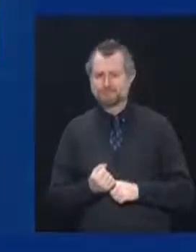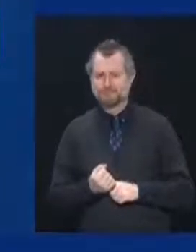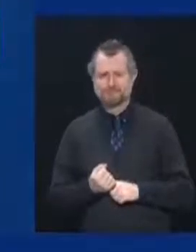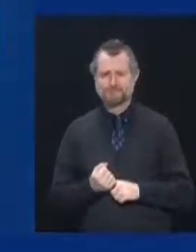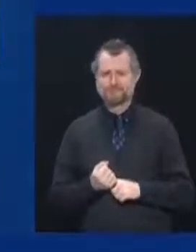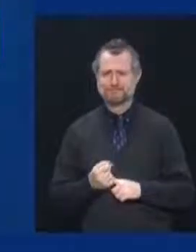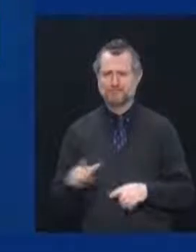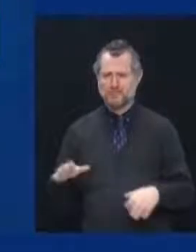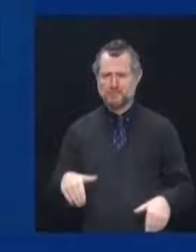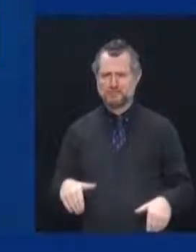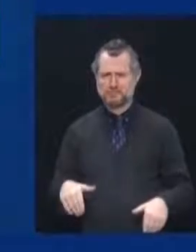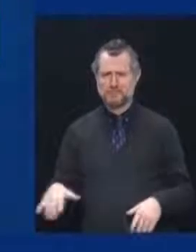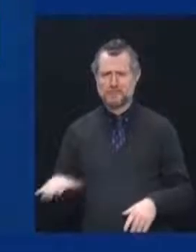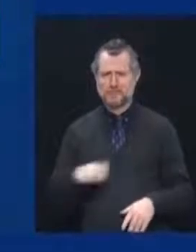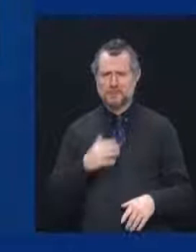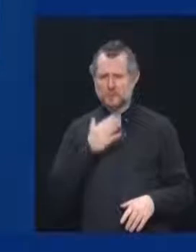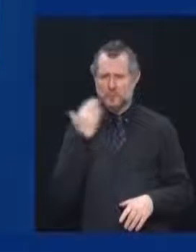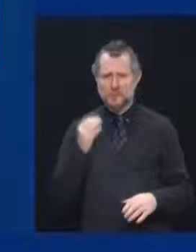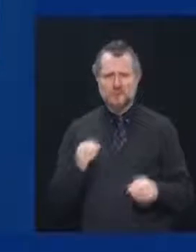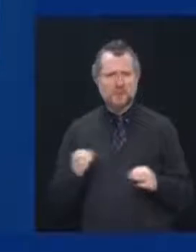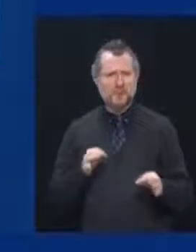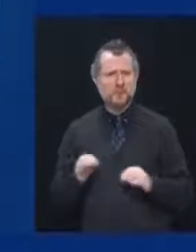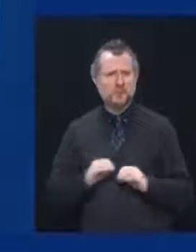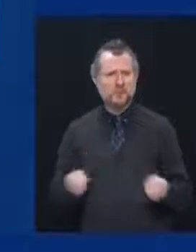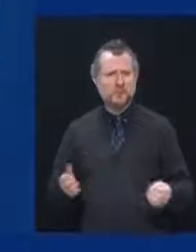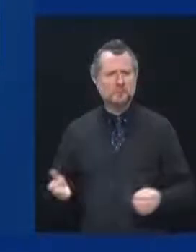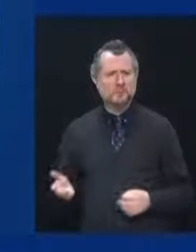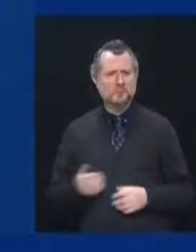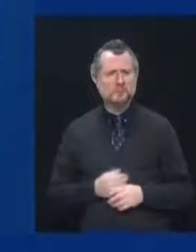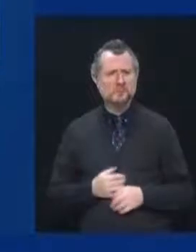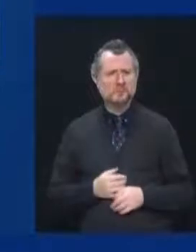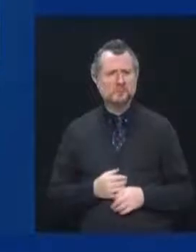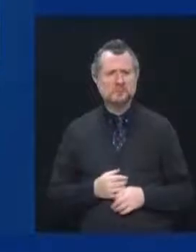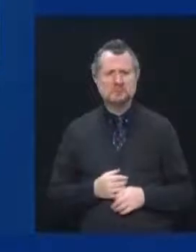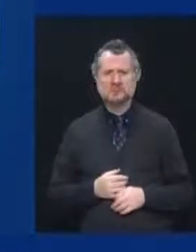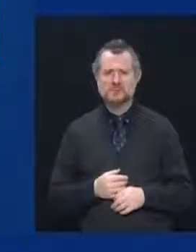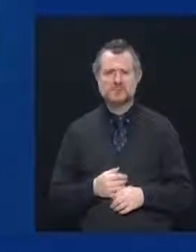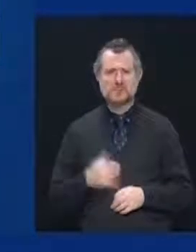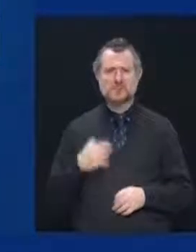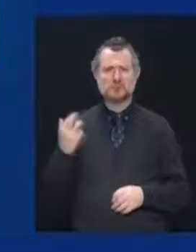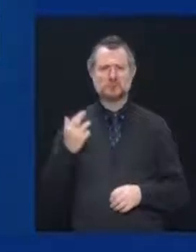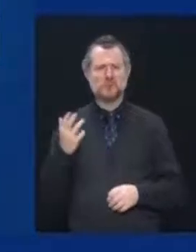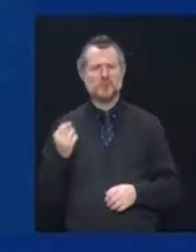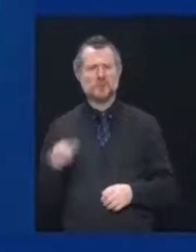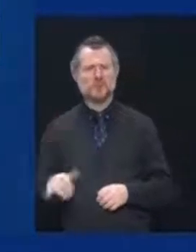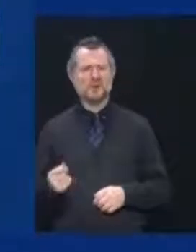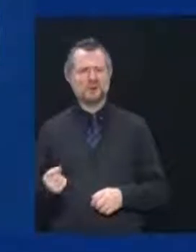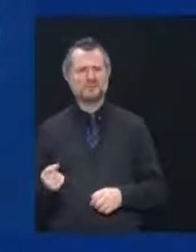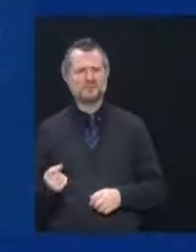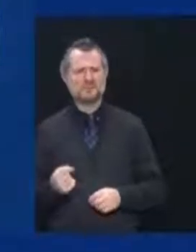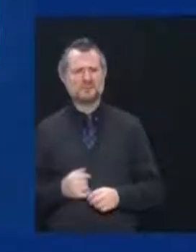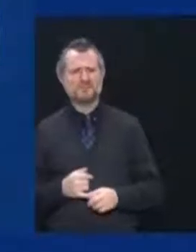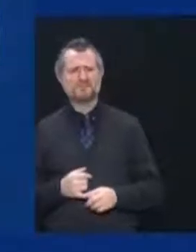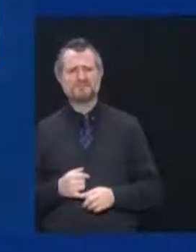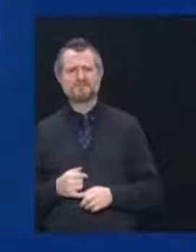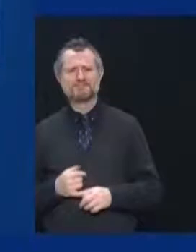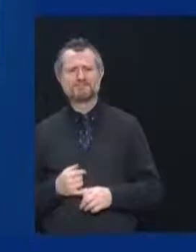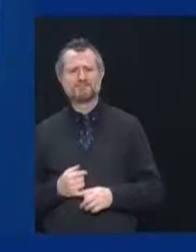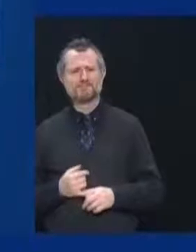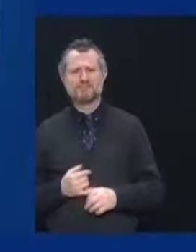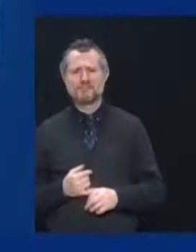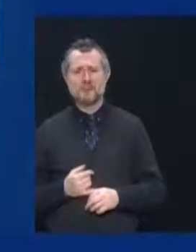there is no explanation that we can find in these numbers besides